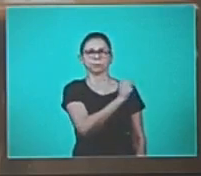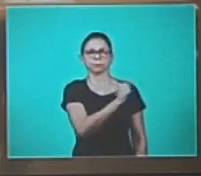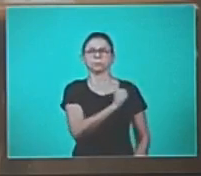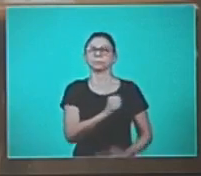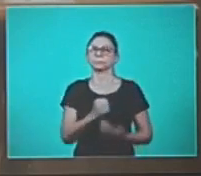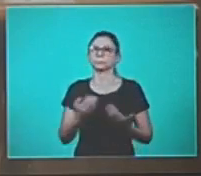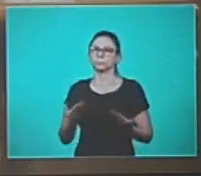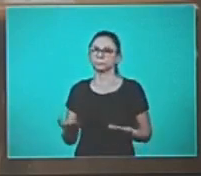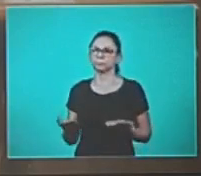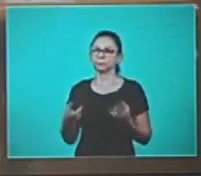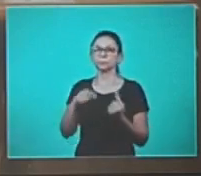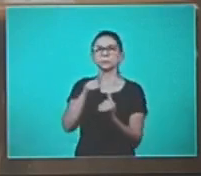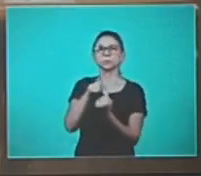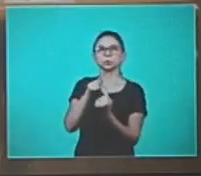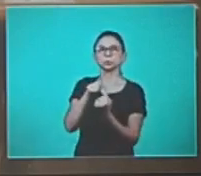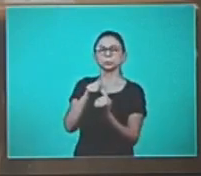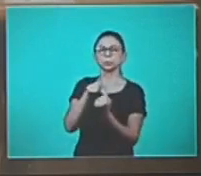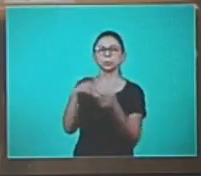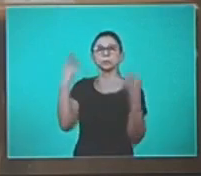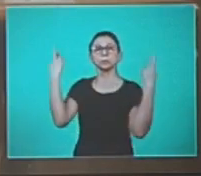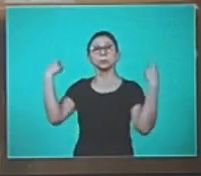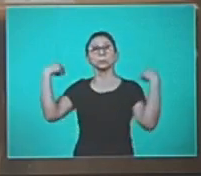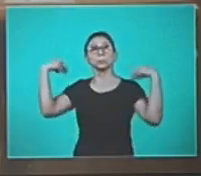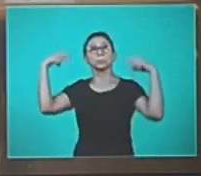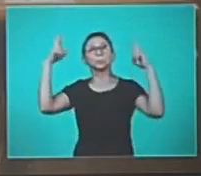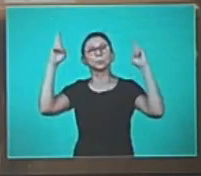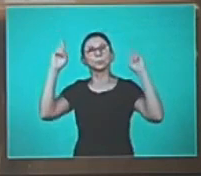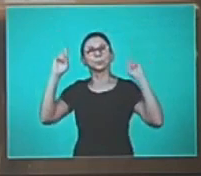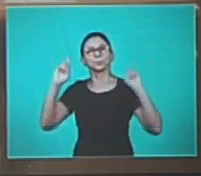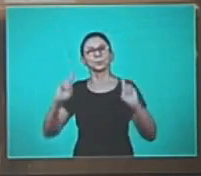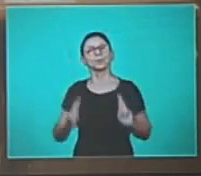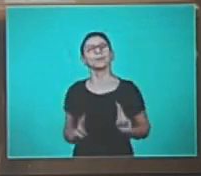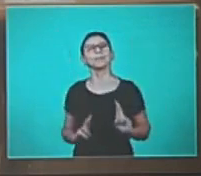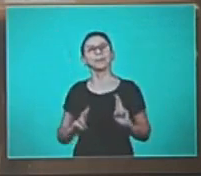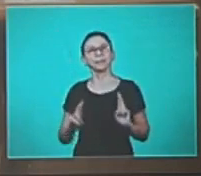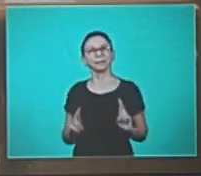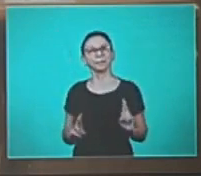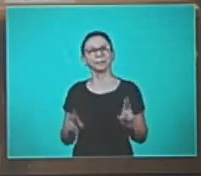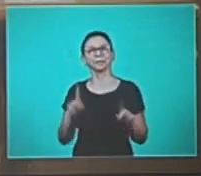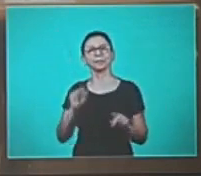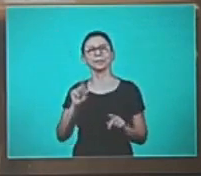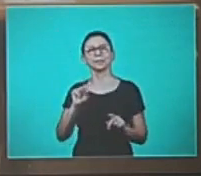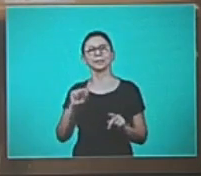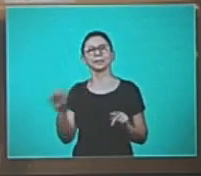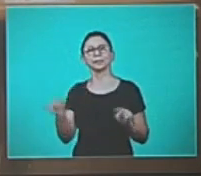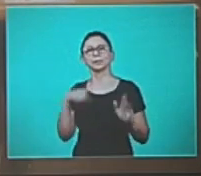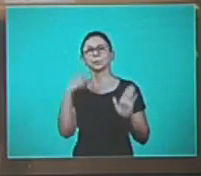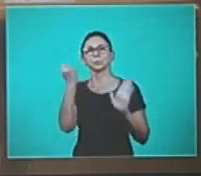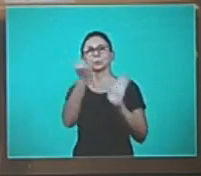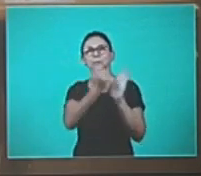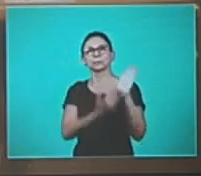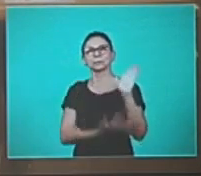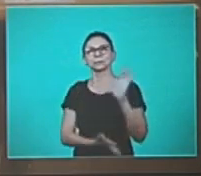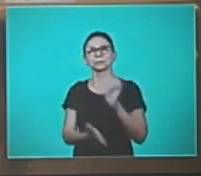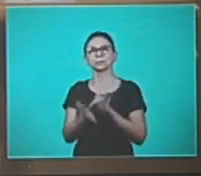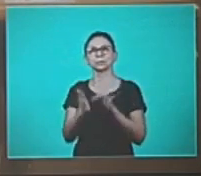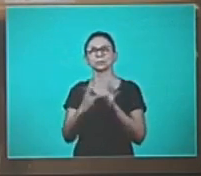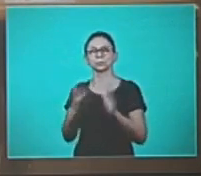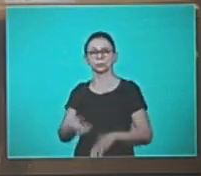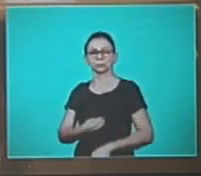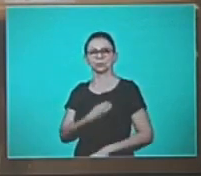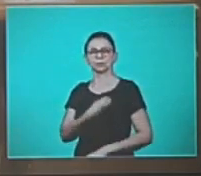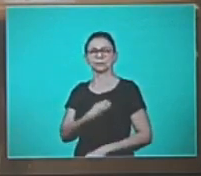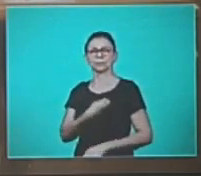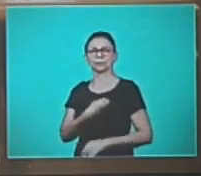animal. There was the blood of the Lamb prophetically in the Old Testament. As the blood was the blood of Jesus, which is the Holy Spirit, which